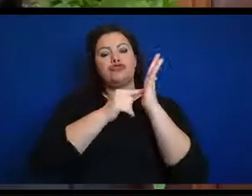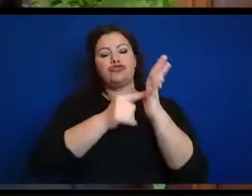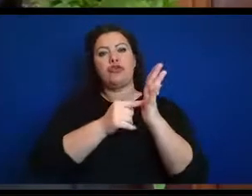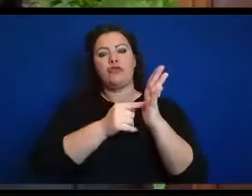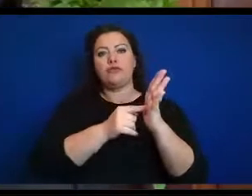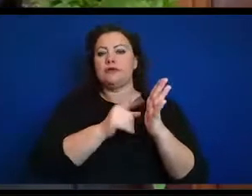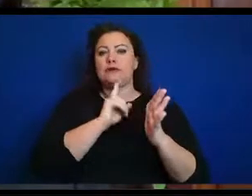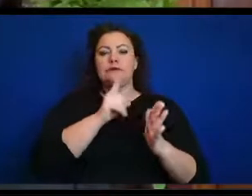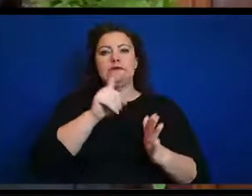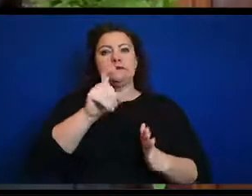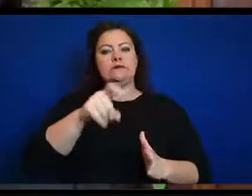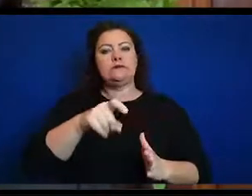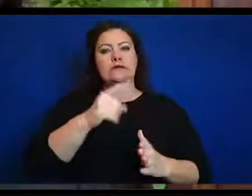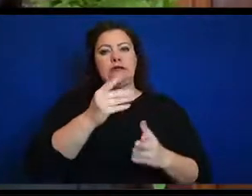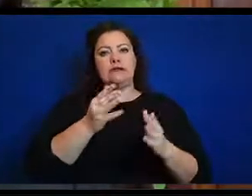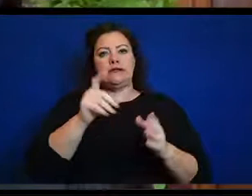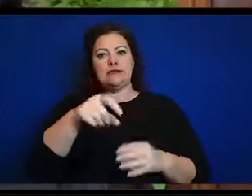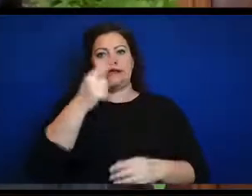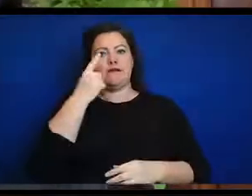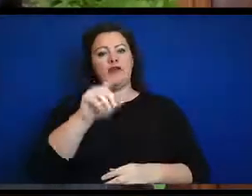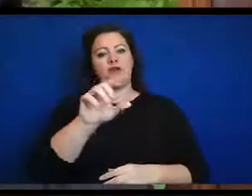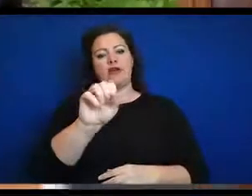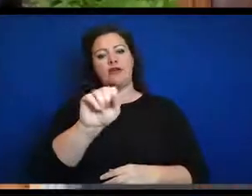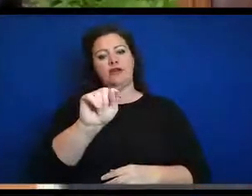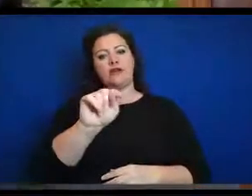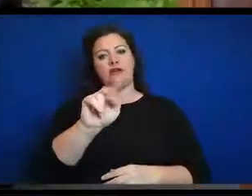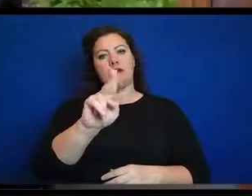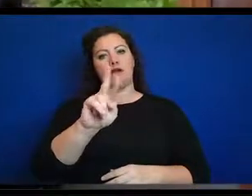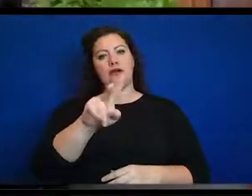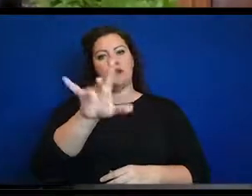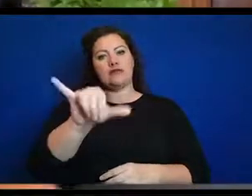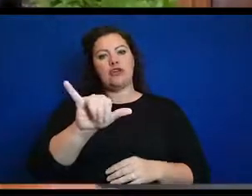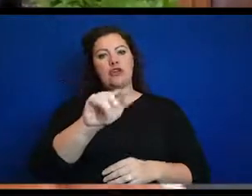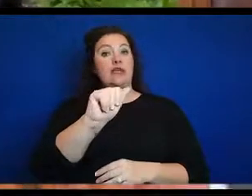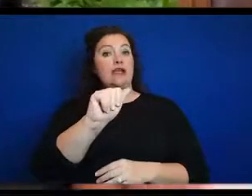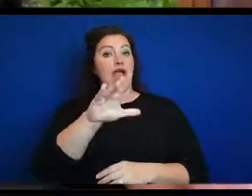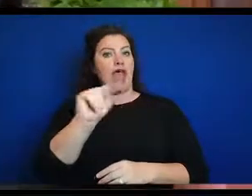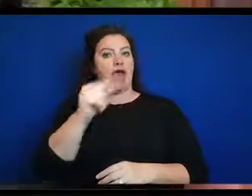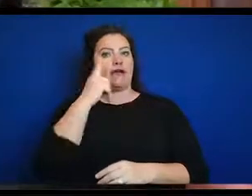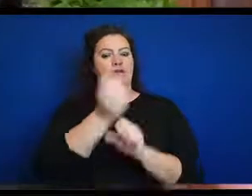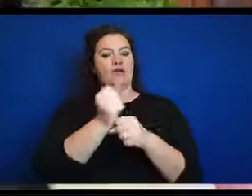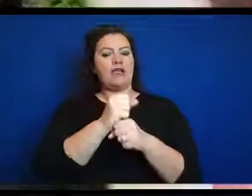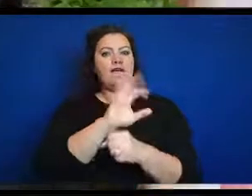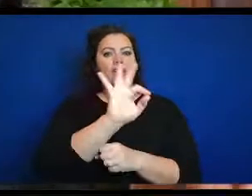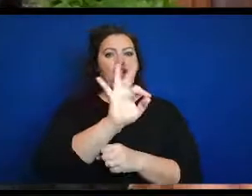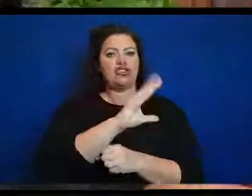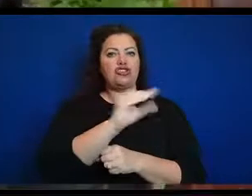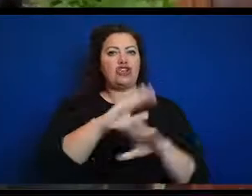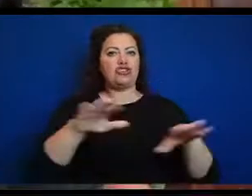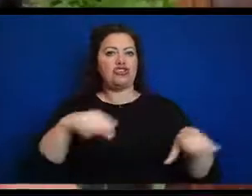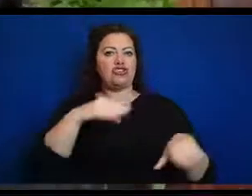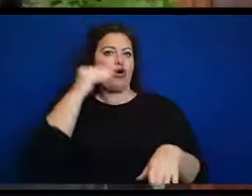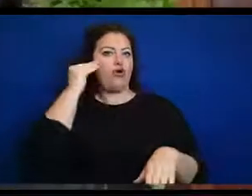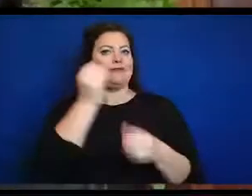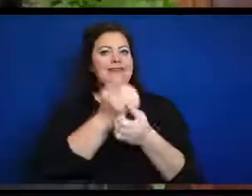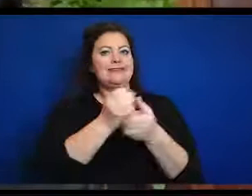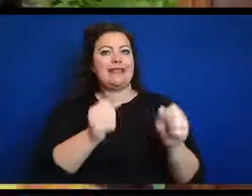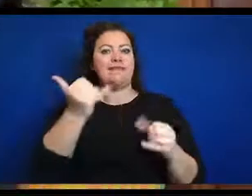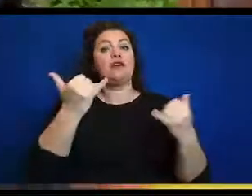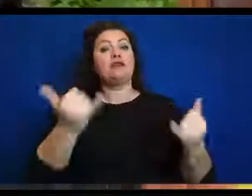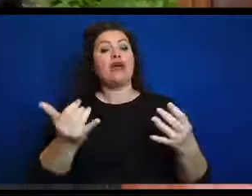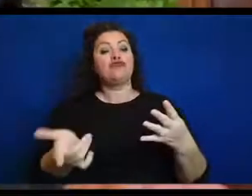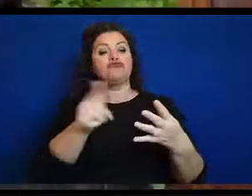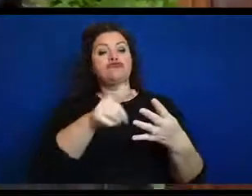pass the Sturdy Act to make our children and our homes safer. So now we'll turn to our witnesses for